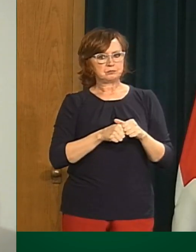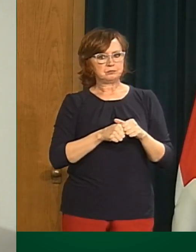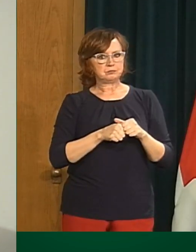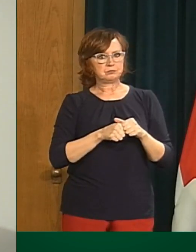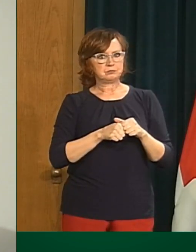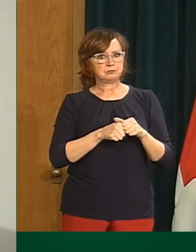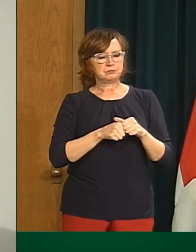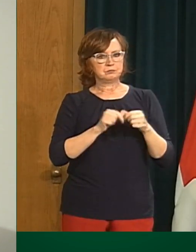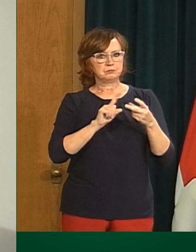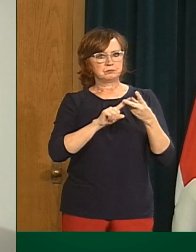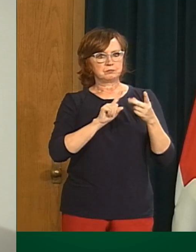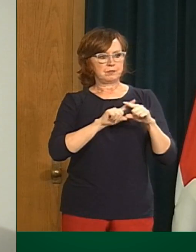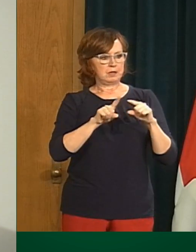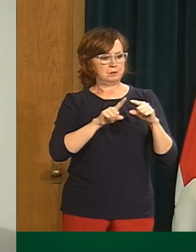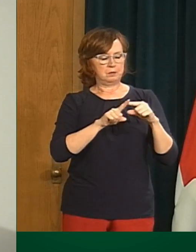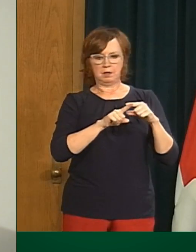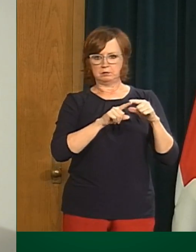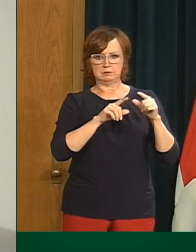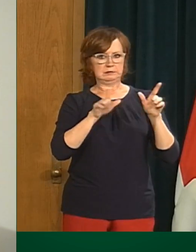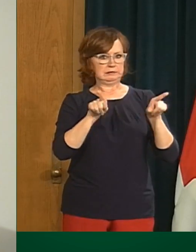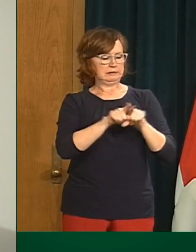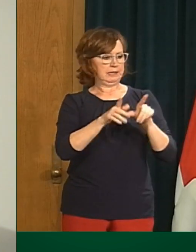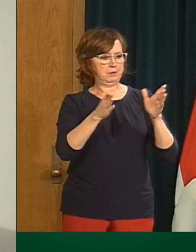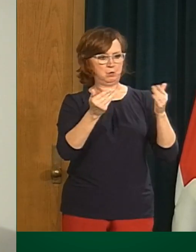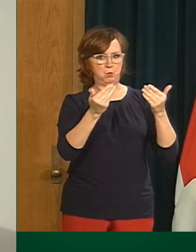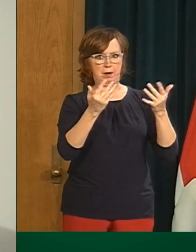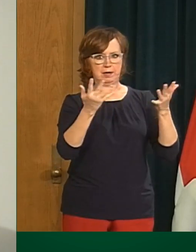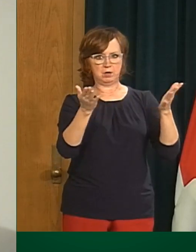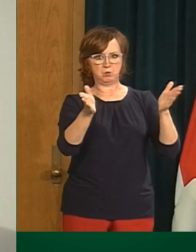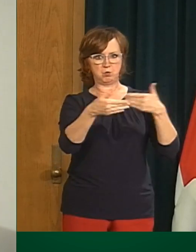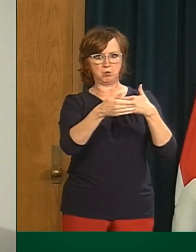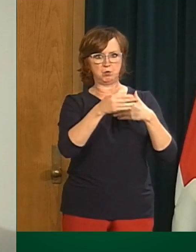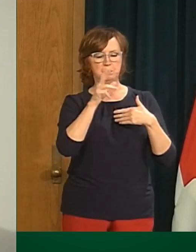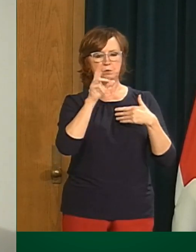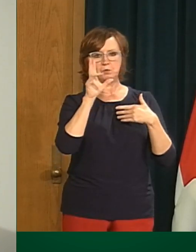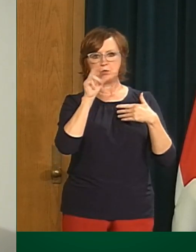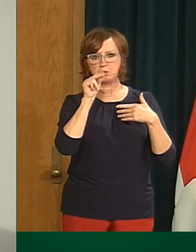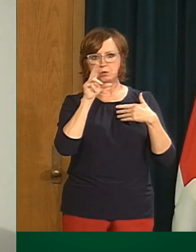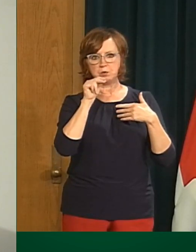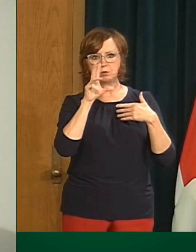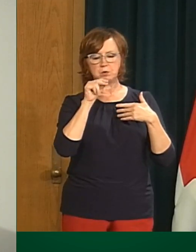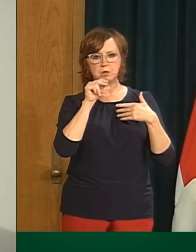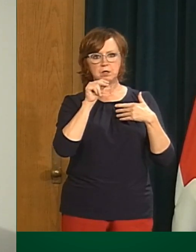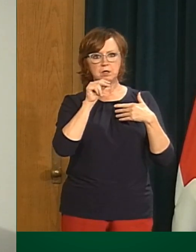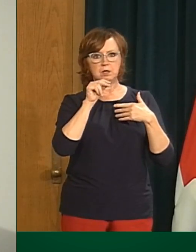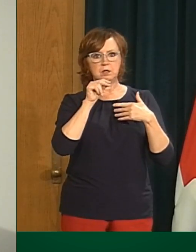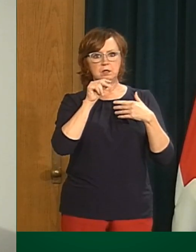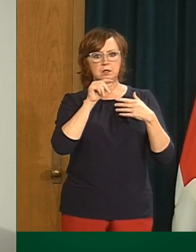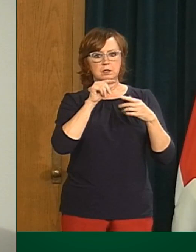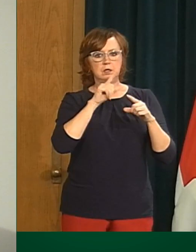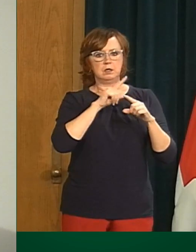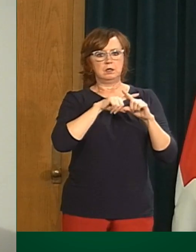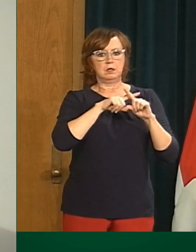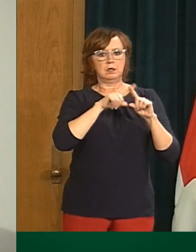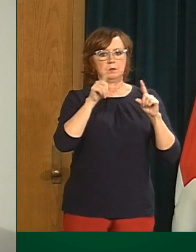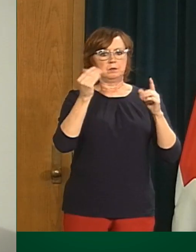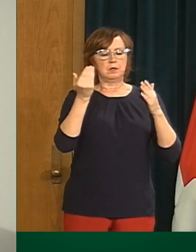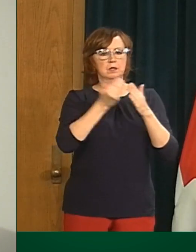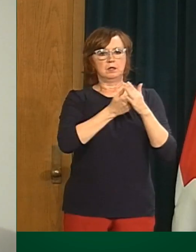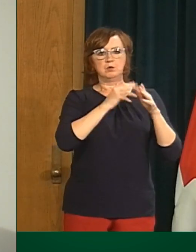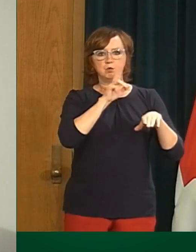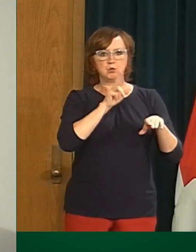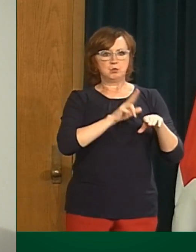it's not going back to business as usual. It's opening up businesses in a very careful way in the new normal. And